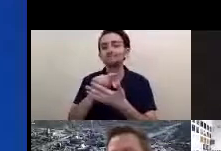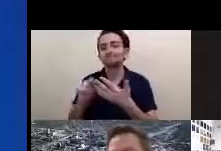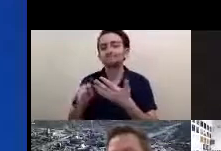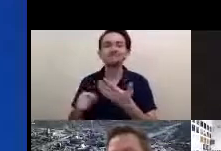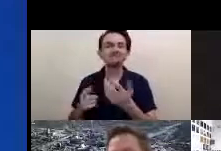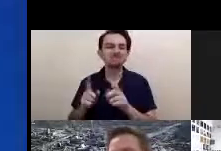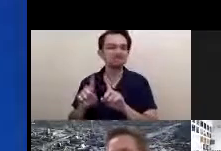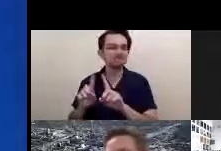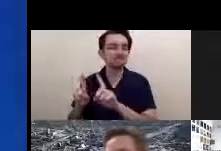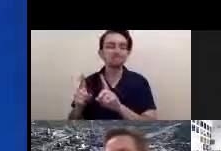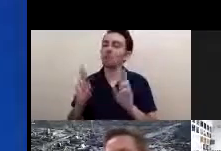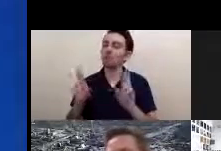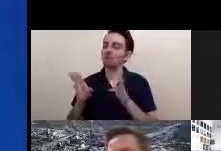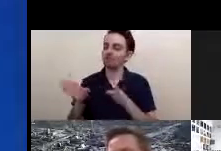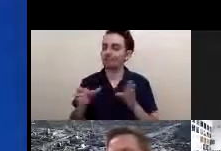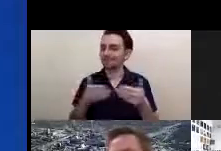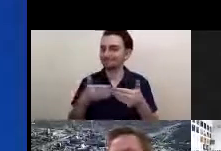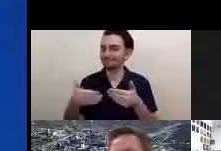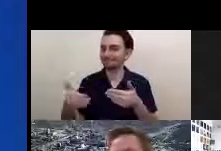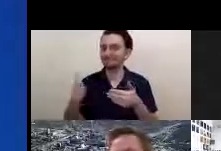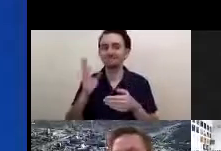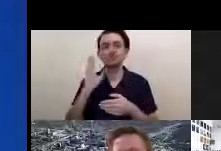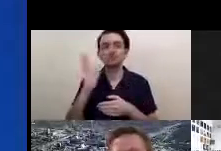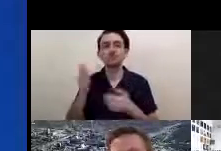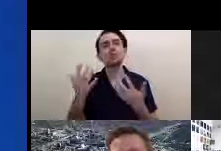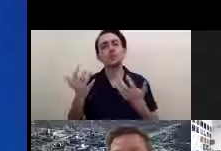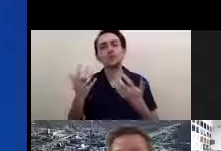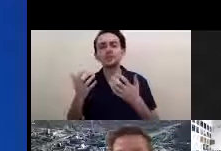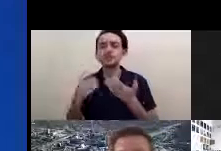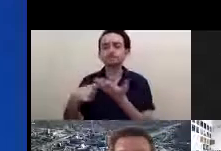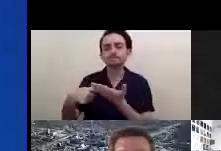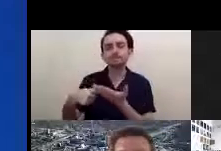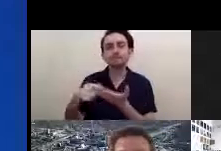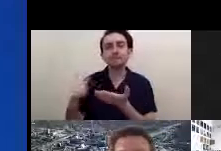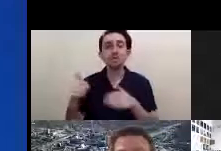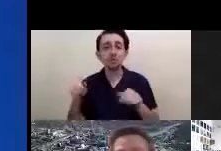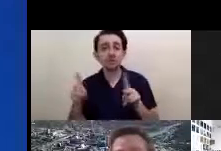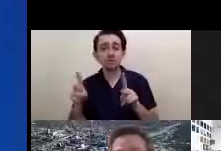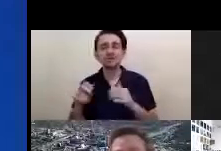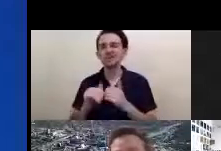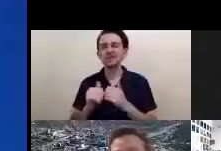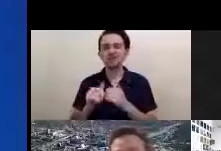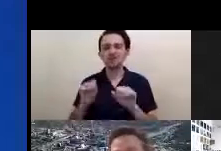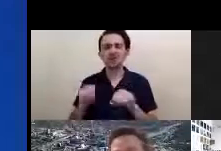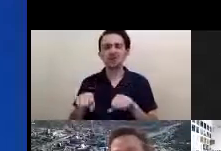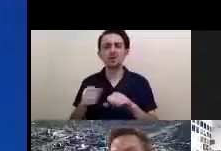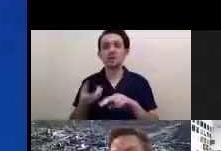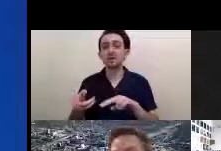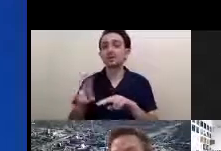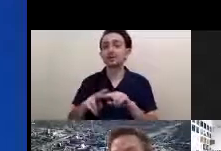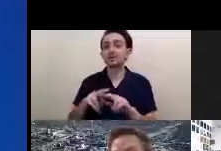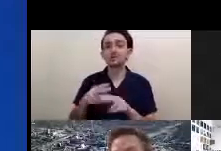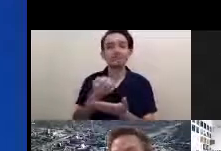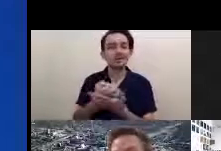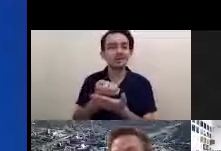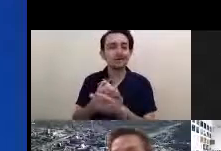plan. But we want to look at other things like, how can we increase the economic impact of arts in the Rochester